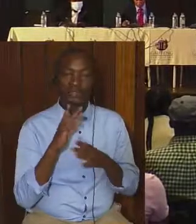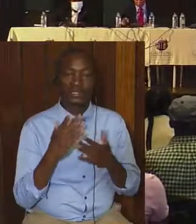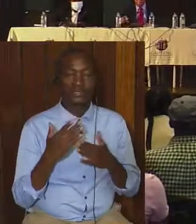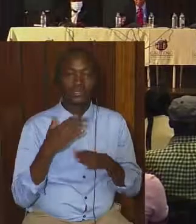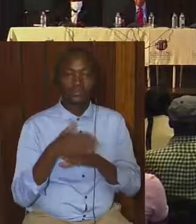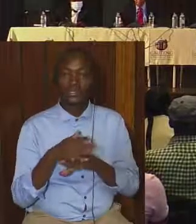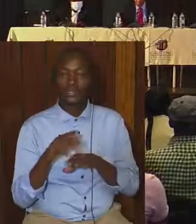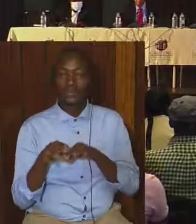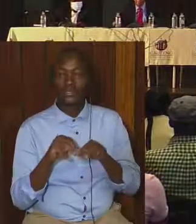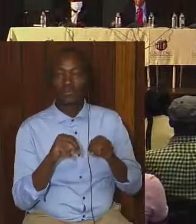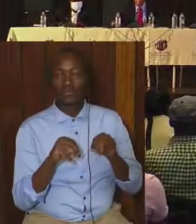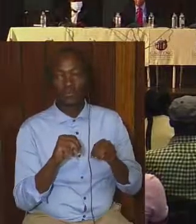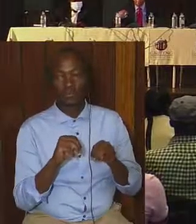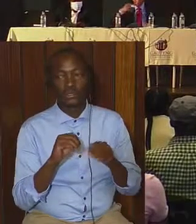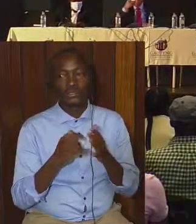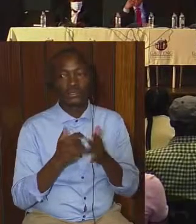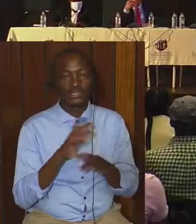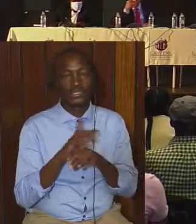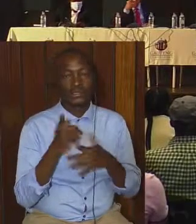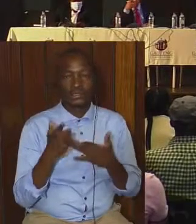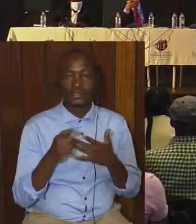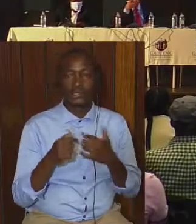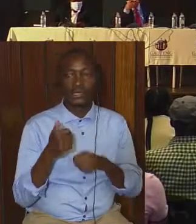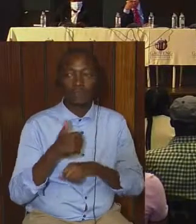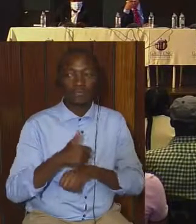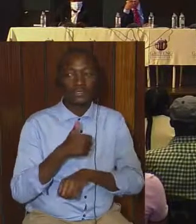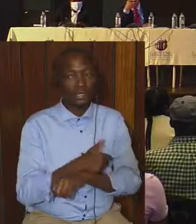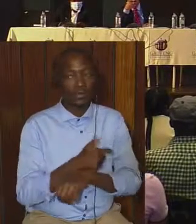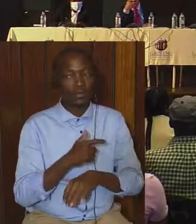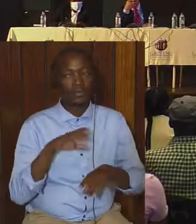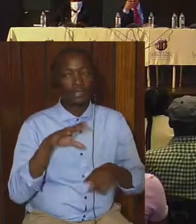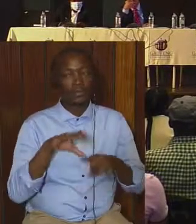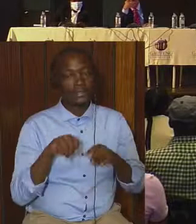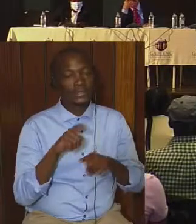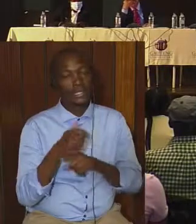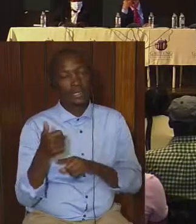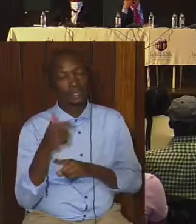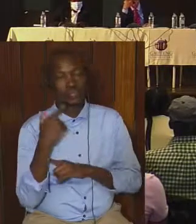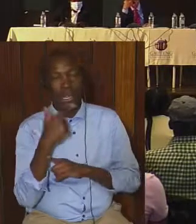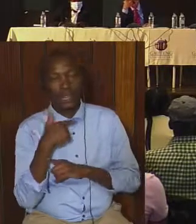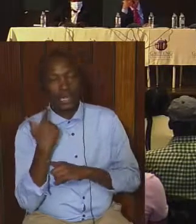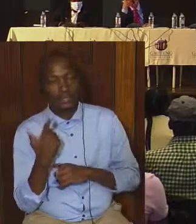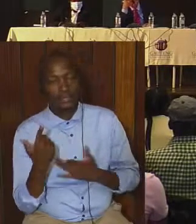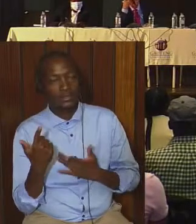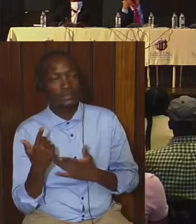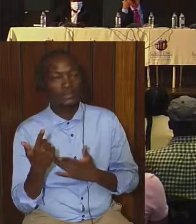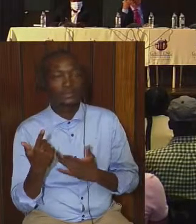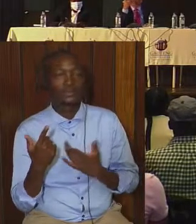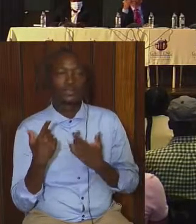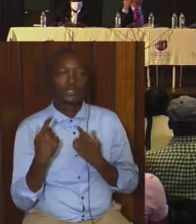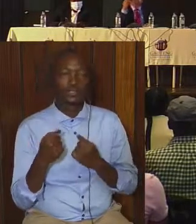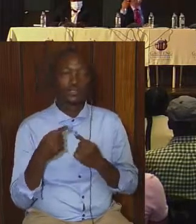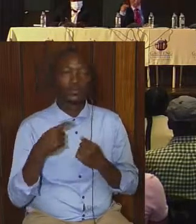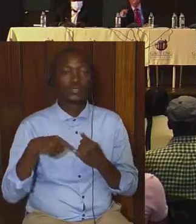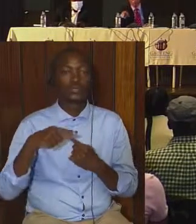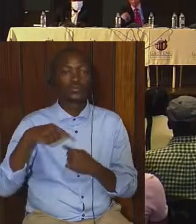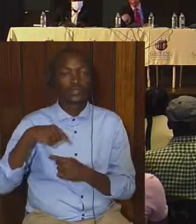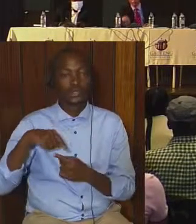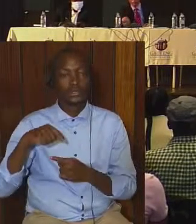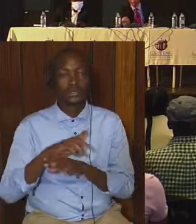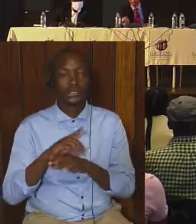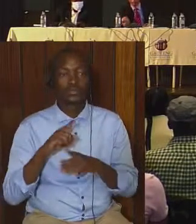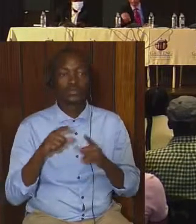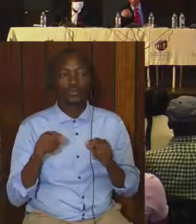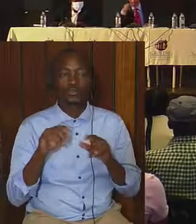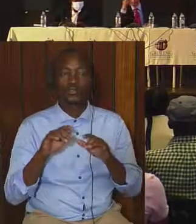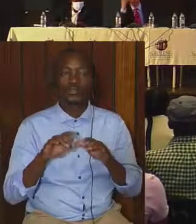disturbance and movement, it's just that some of the stakeholders are being taken out to get lunch, and then they'll do it in rotation so that we